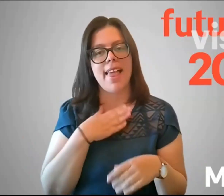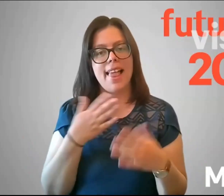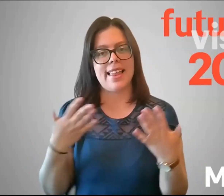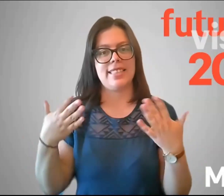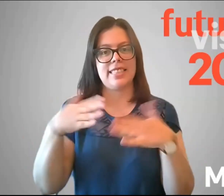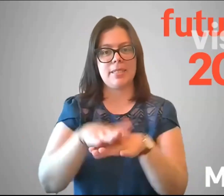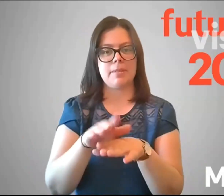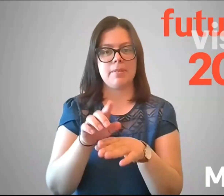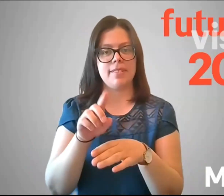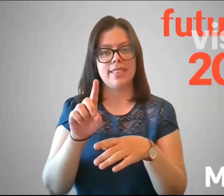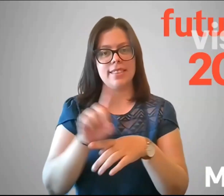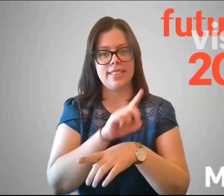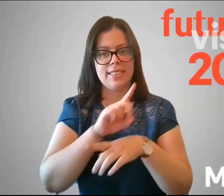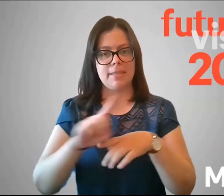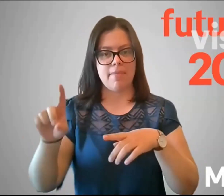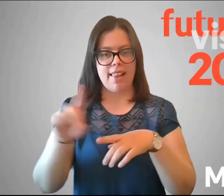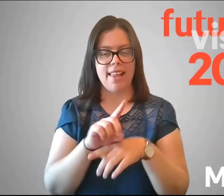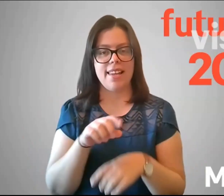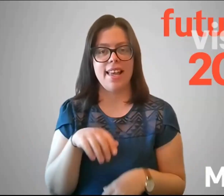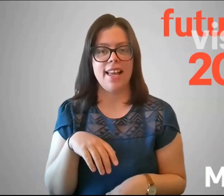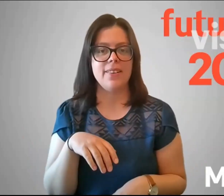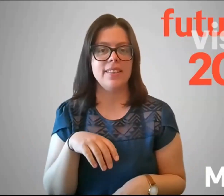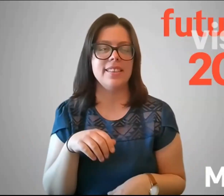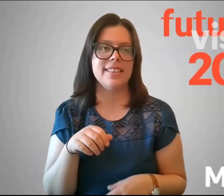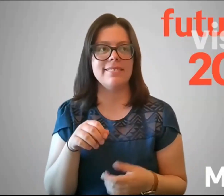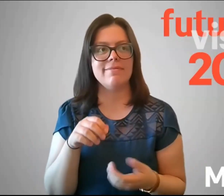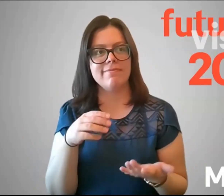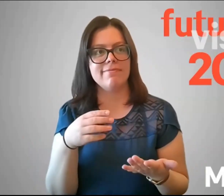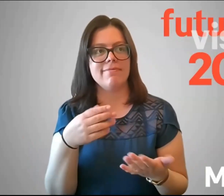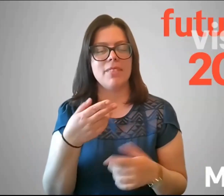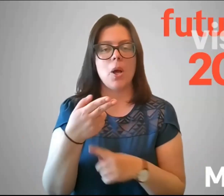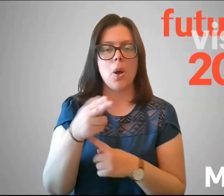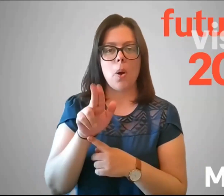several classes there, and